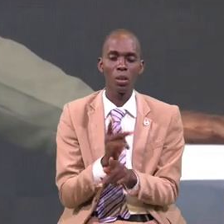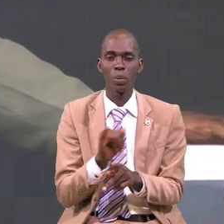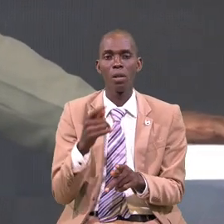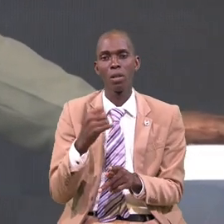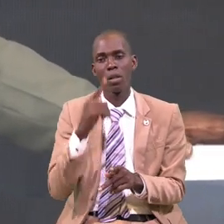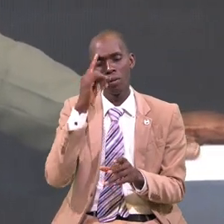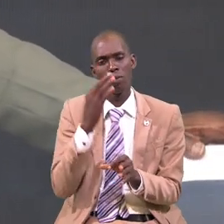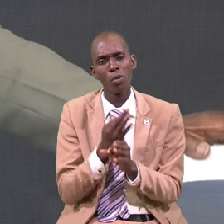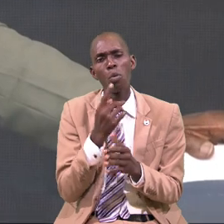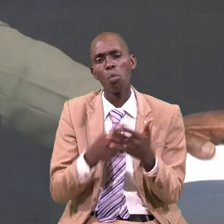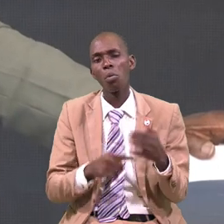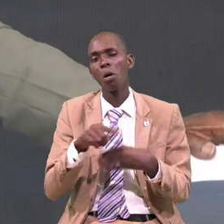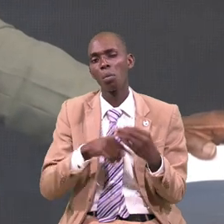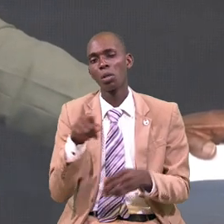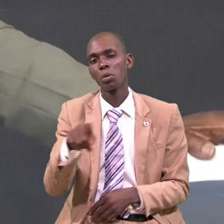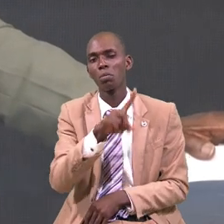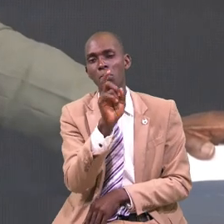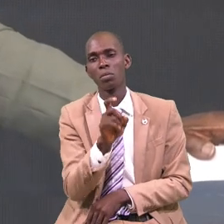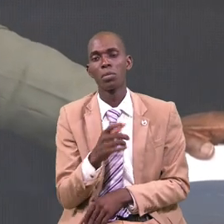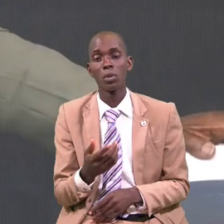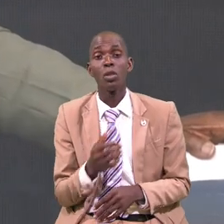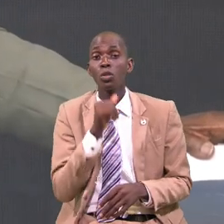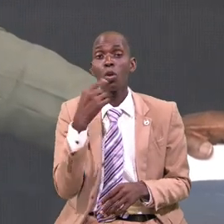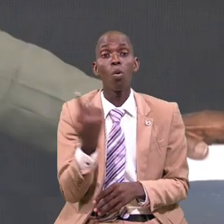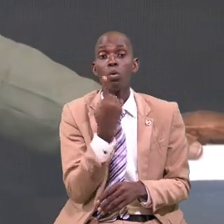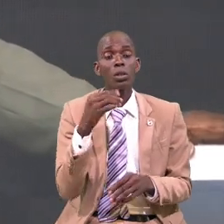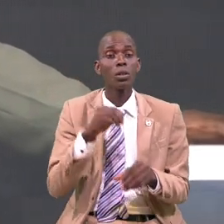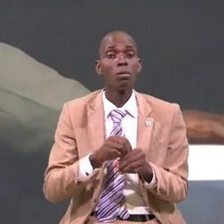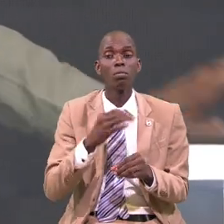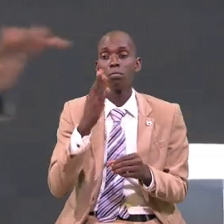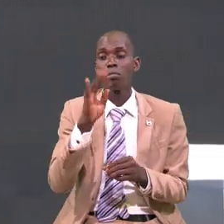How about you? Not talk of mouth, in reality.